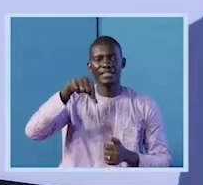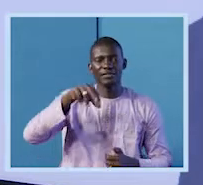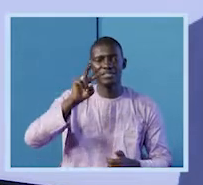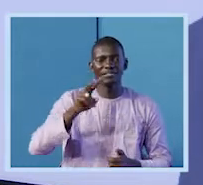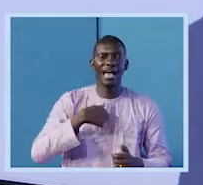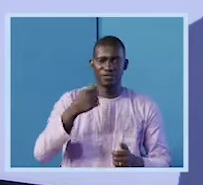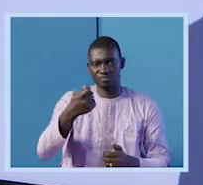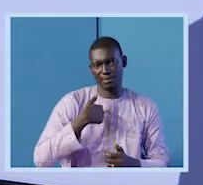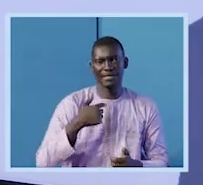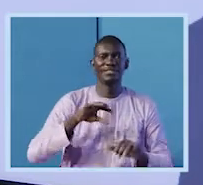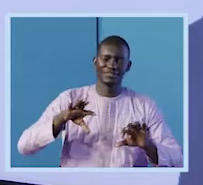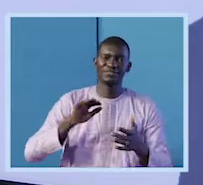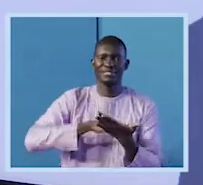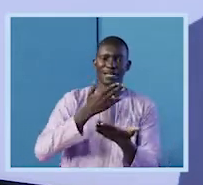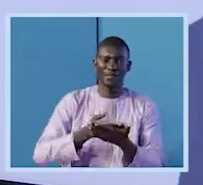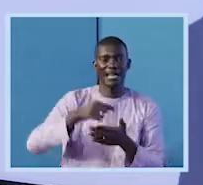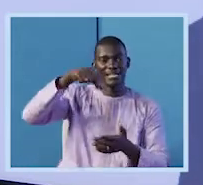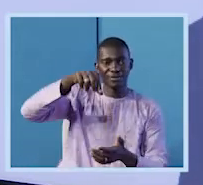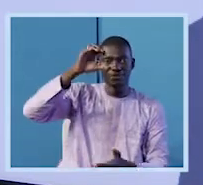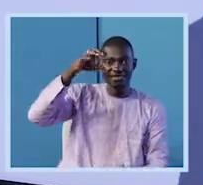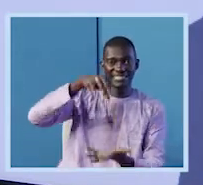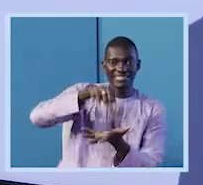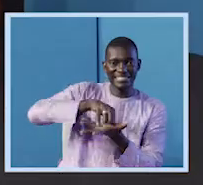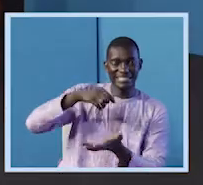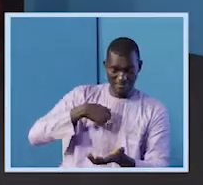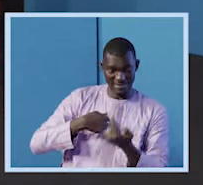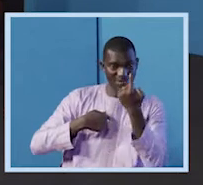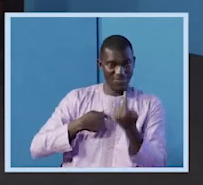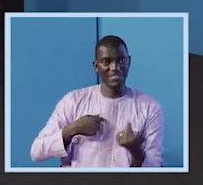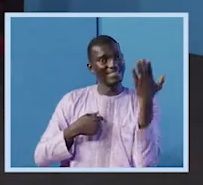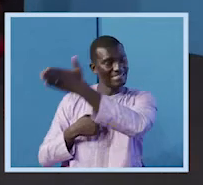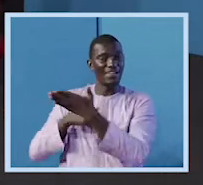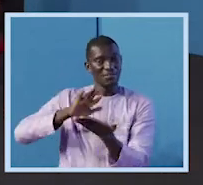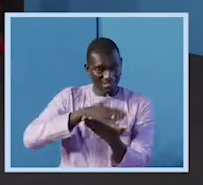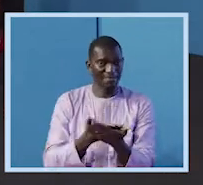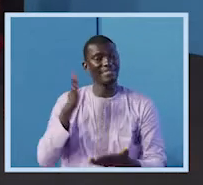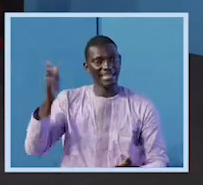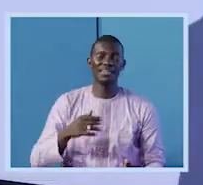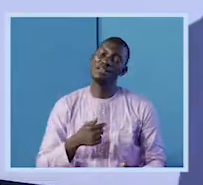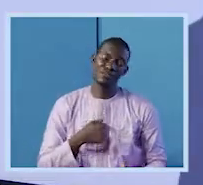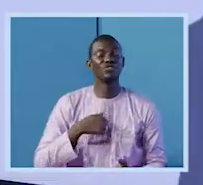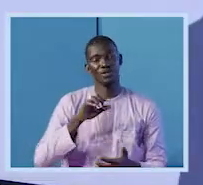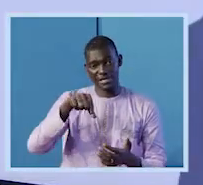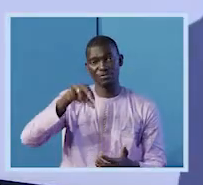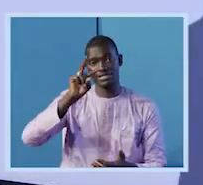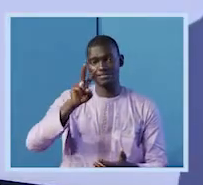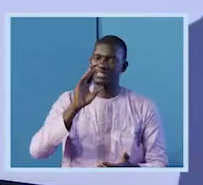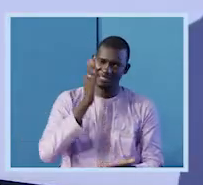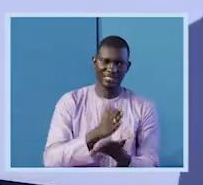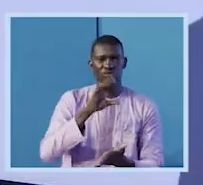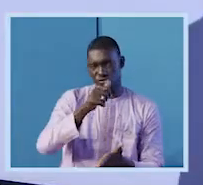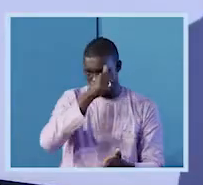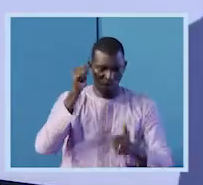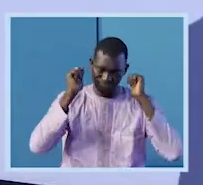interpreting at the QCity. So I was there to do the interpreting. So QTV really, is really doing a good job in